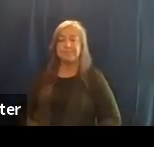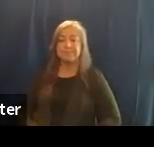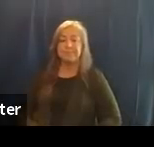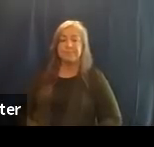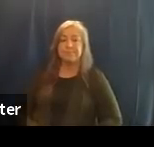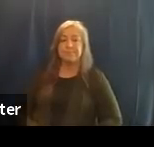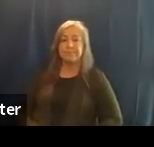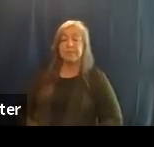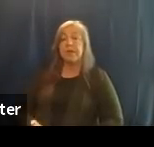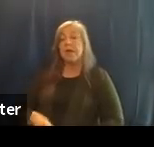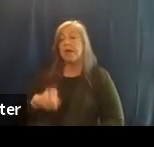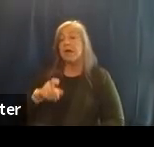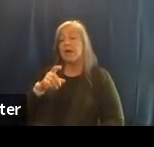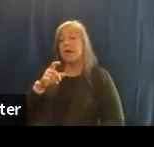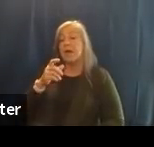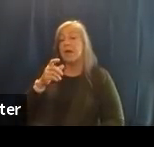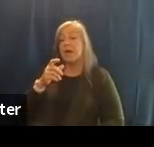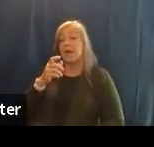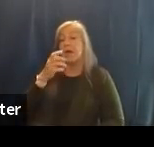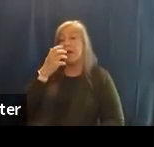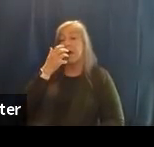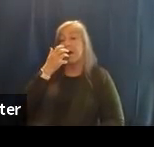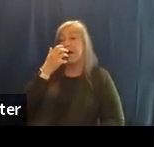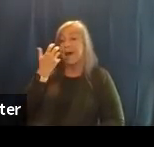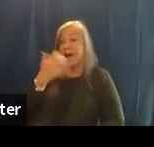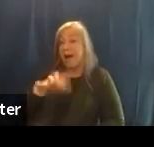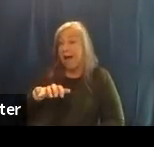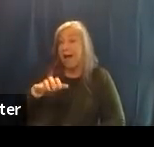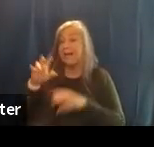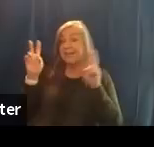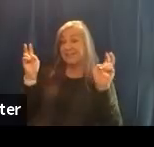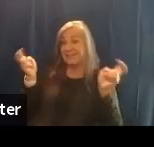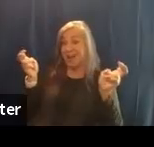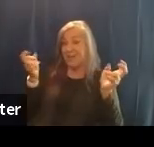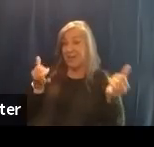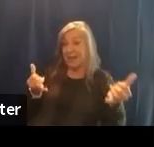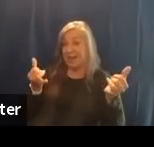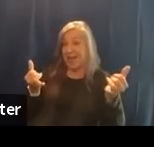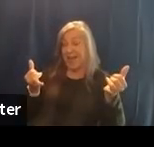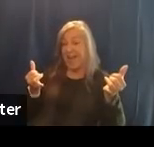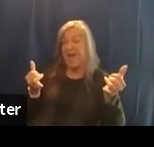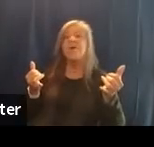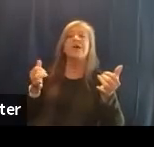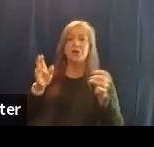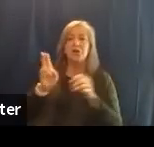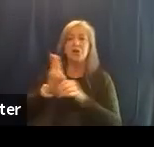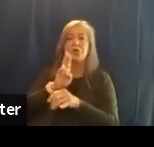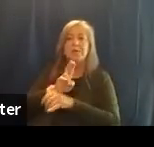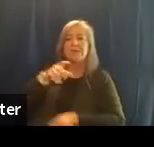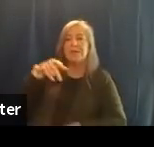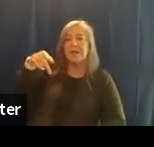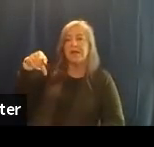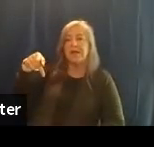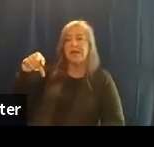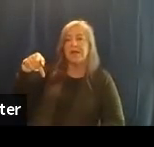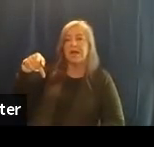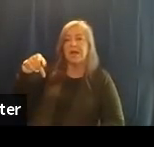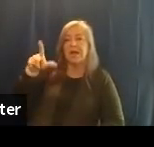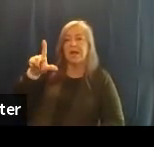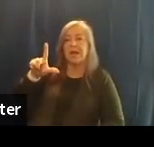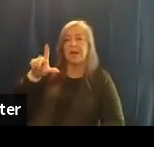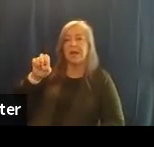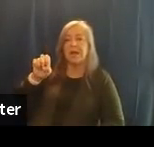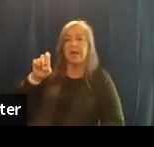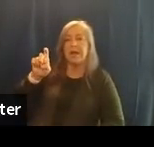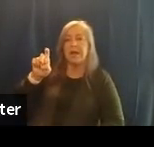A very hotly discussed and debated topic right now is plexiglass. I just want to be very clear. Plexiglass